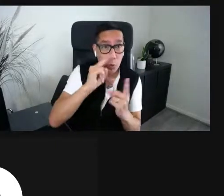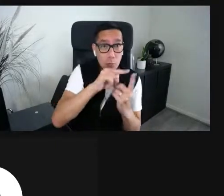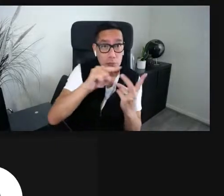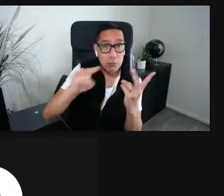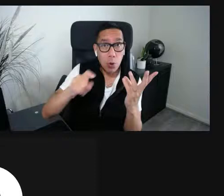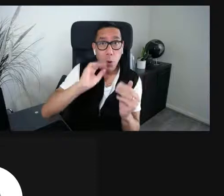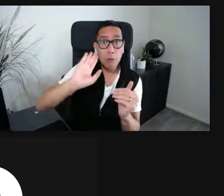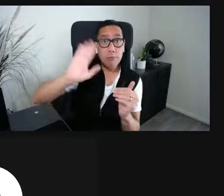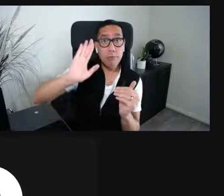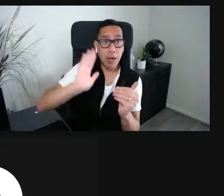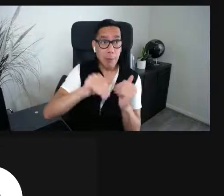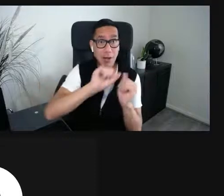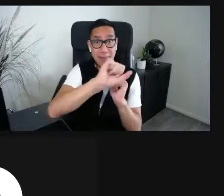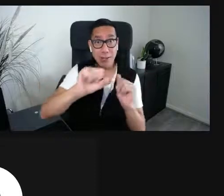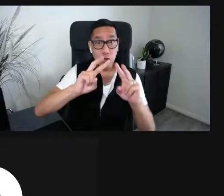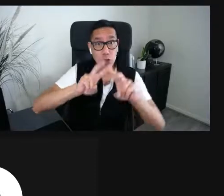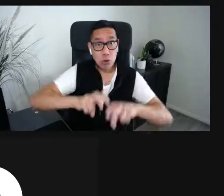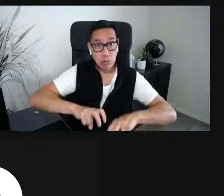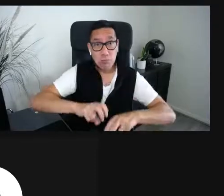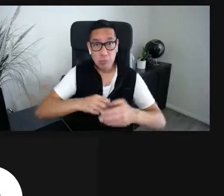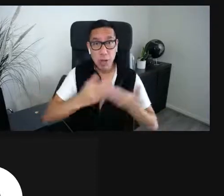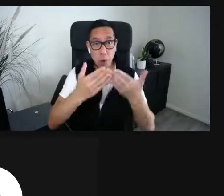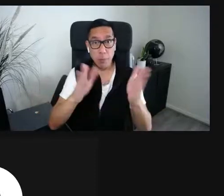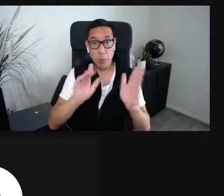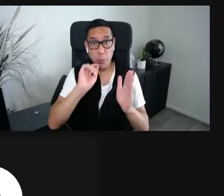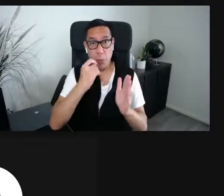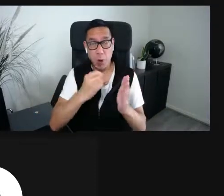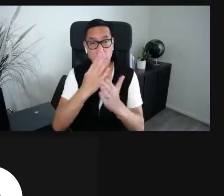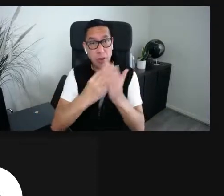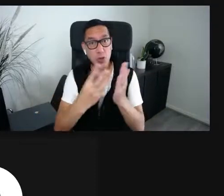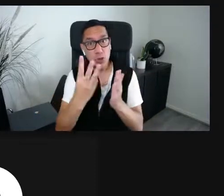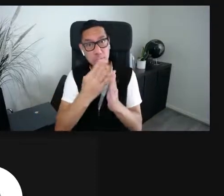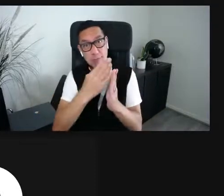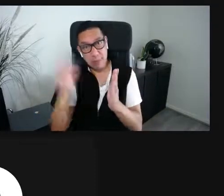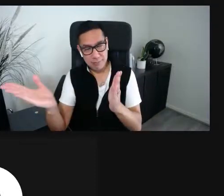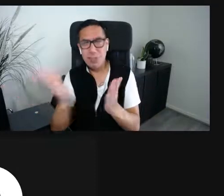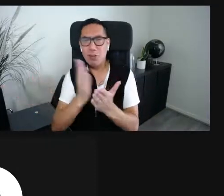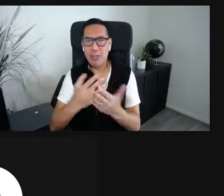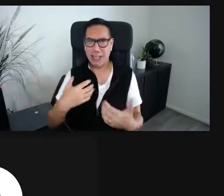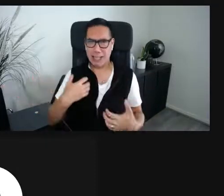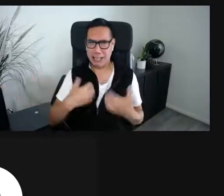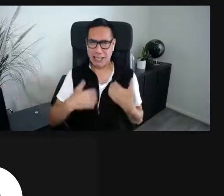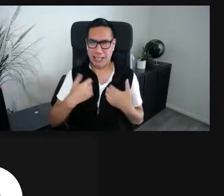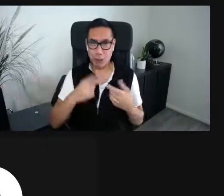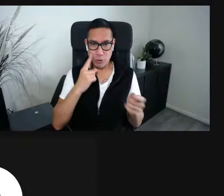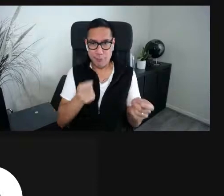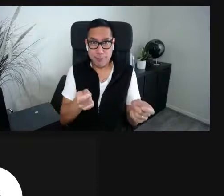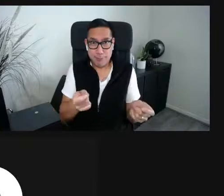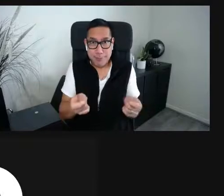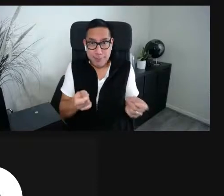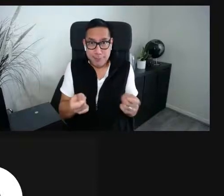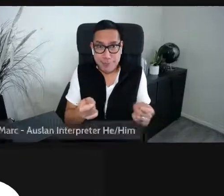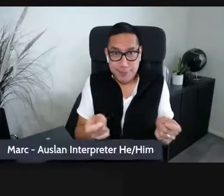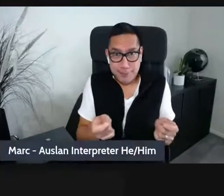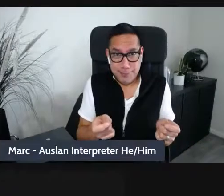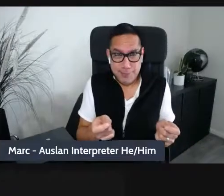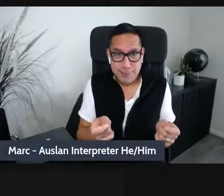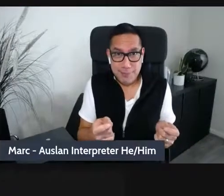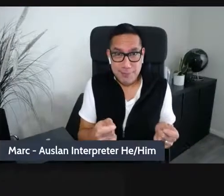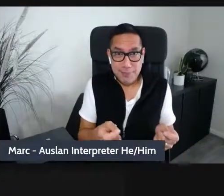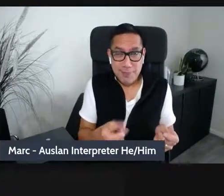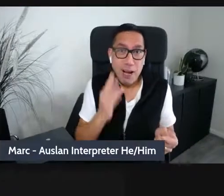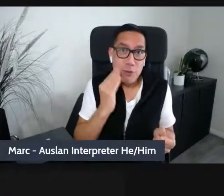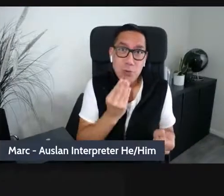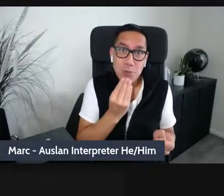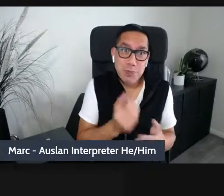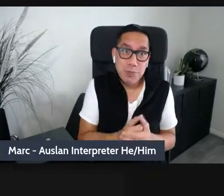their research. So I'm really excited to be able to kind of steer the ship this afternoon. And